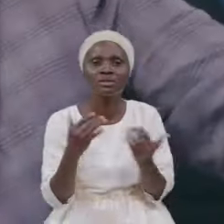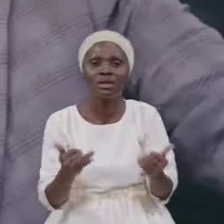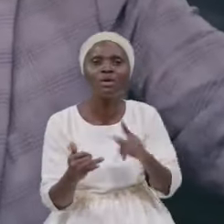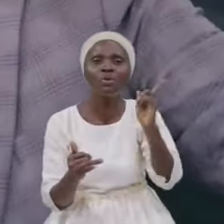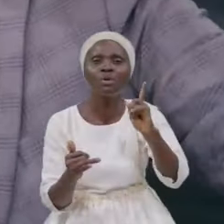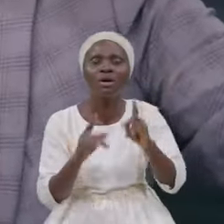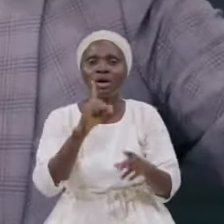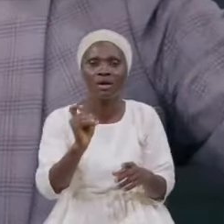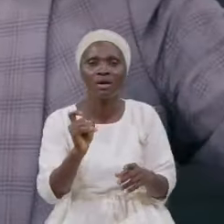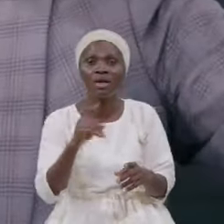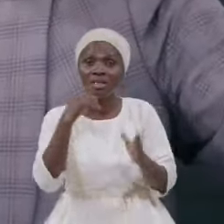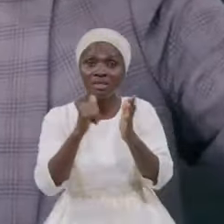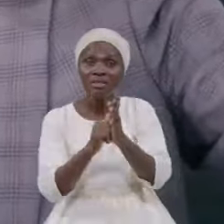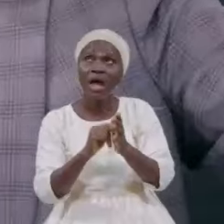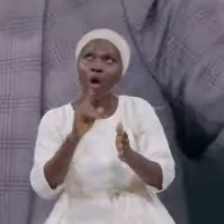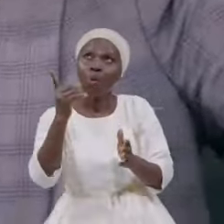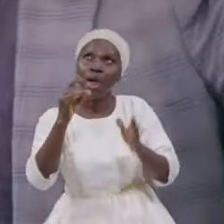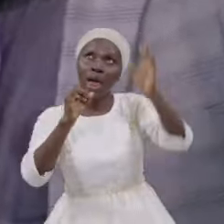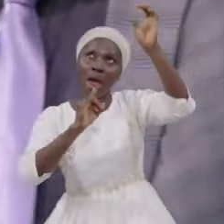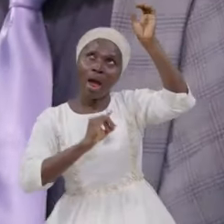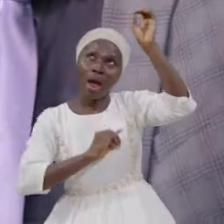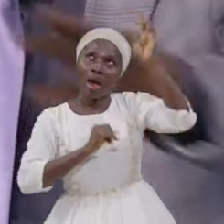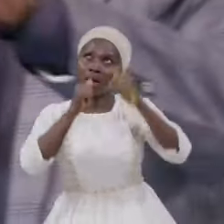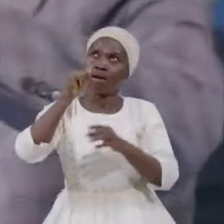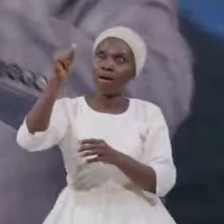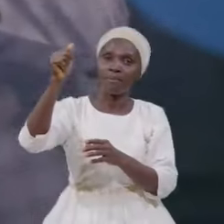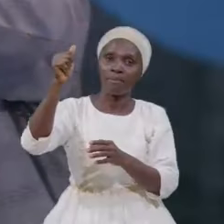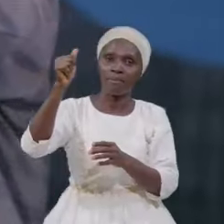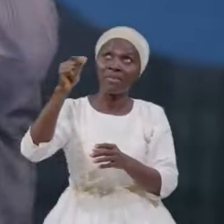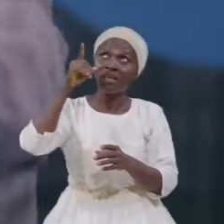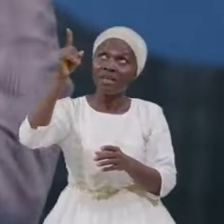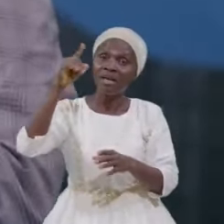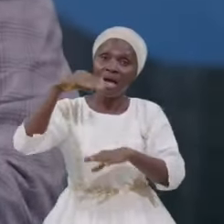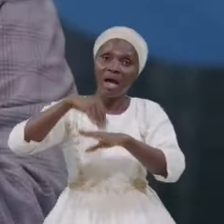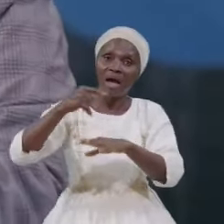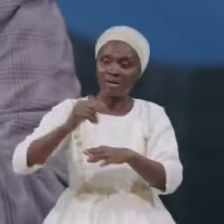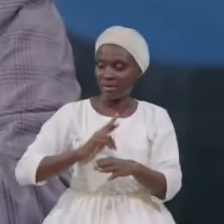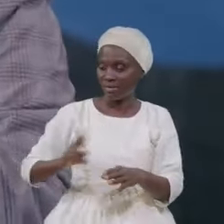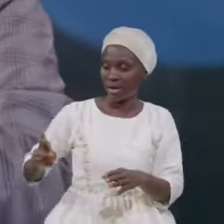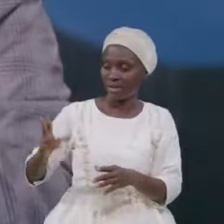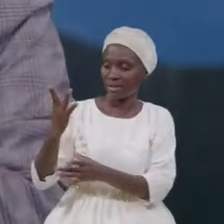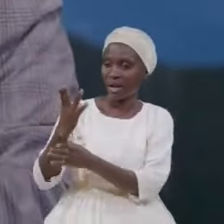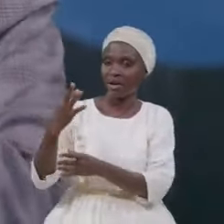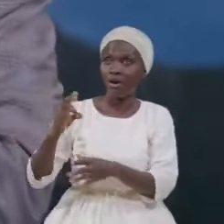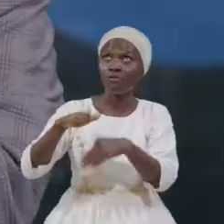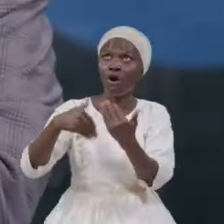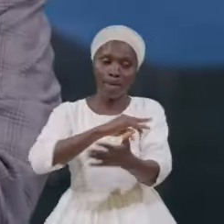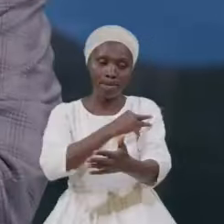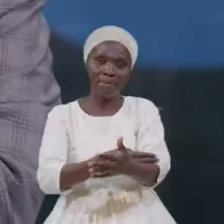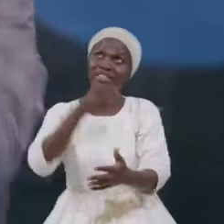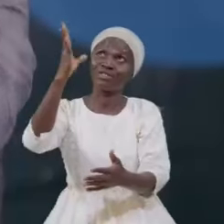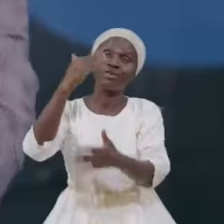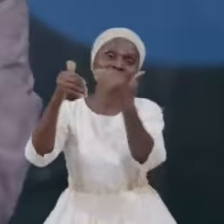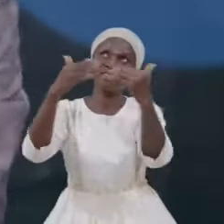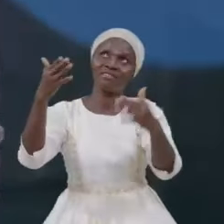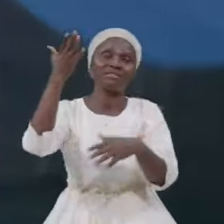side of the Almighty God in heaven. I can imagine you, I'm talking about you now, being taken to heaven.